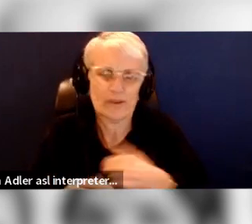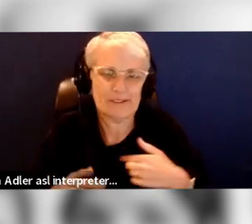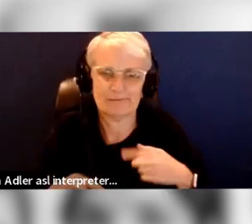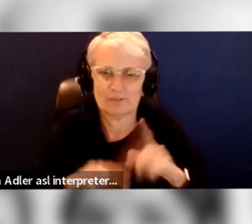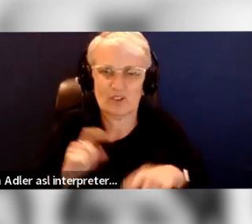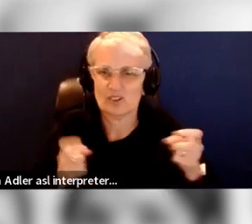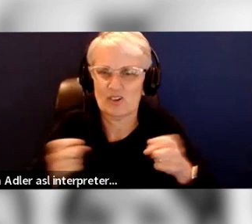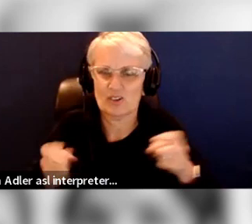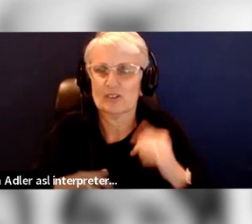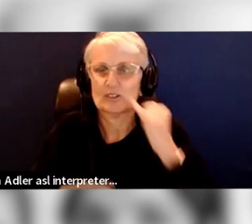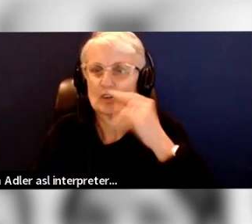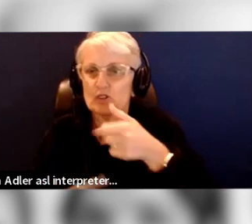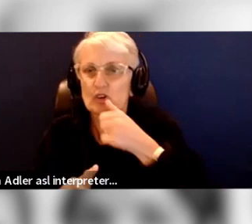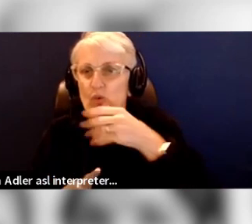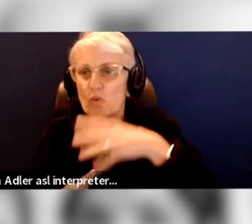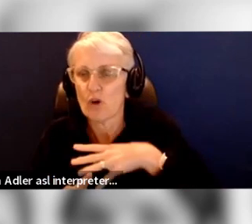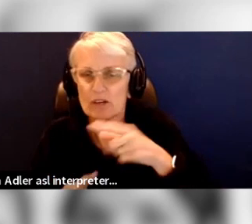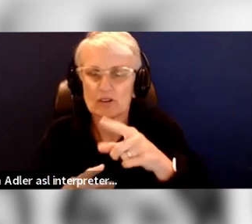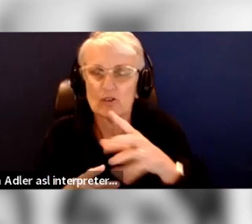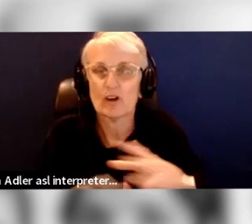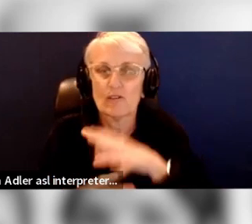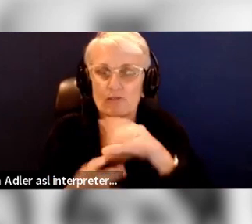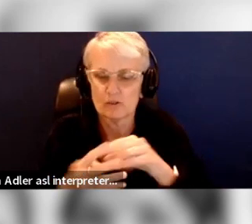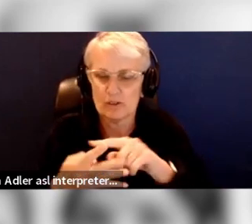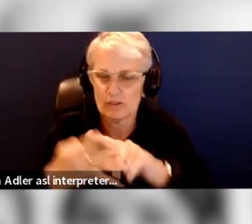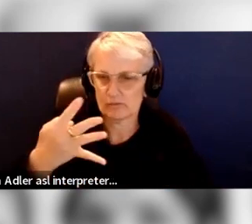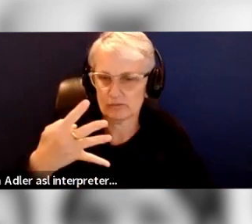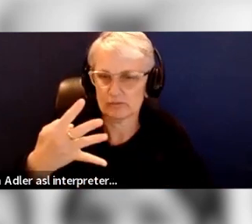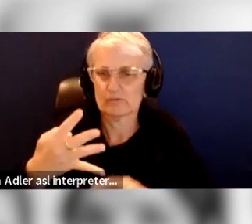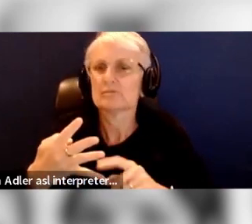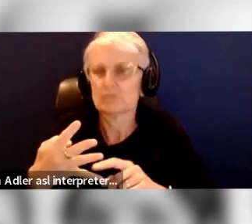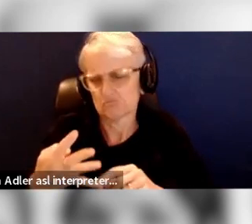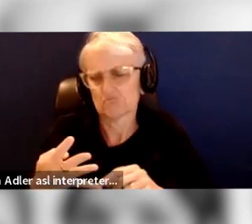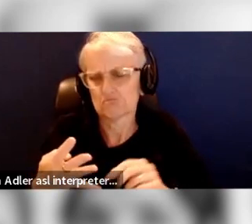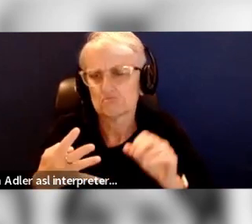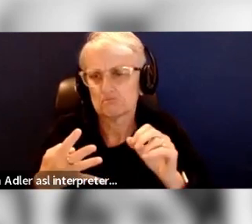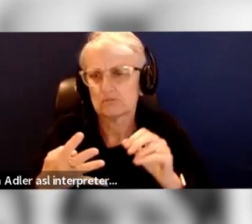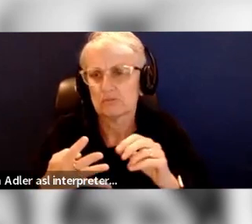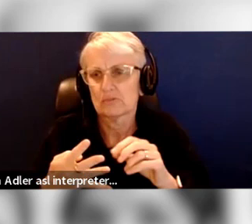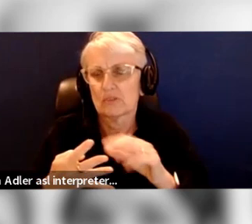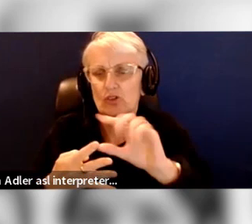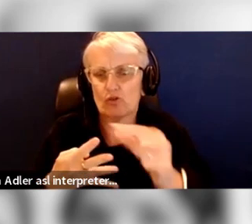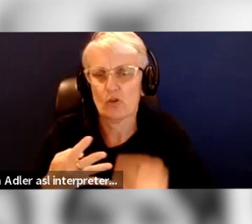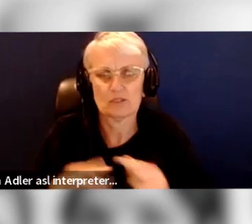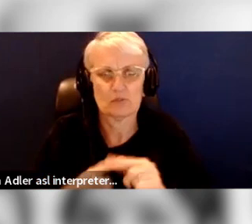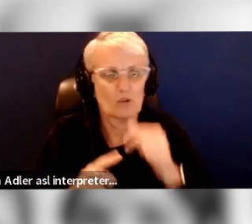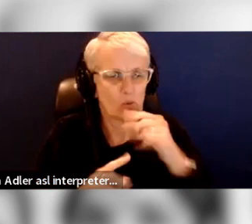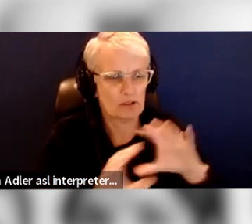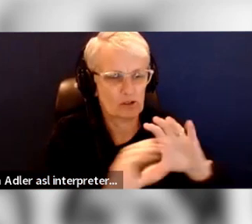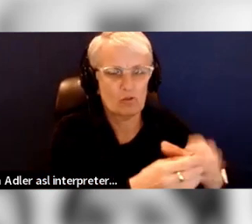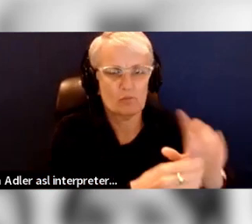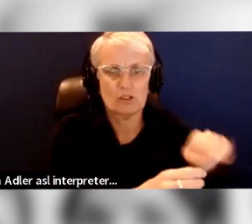over. If you are a woman who identifies in one of those other underrepresented groups, then of course, but women as their own category are